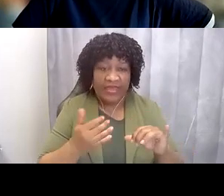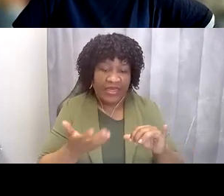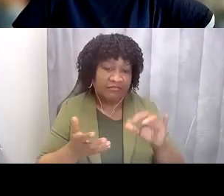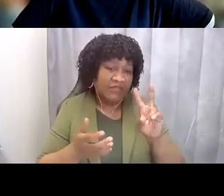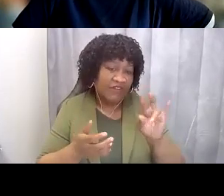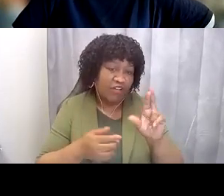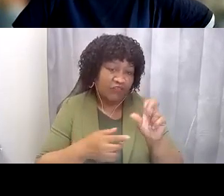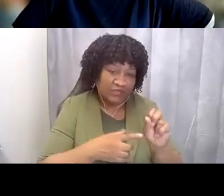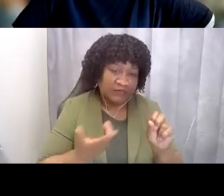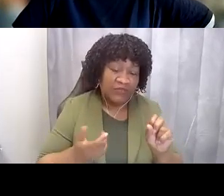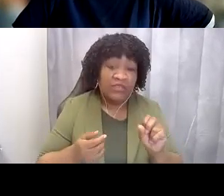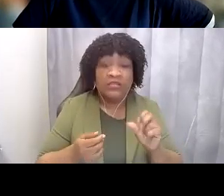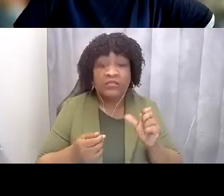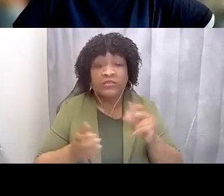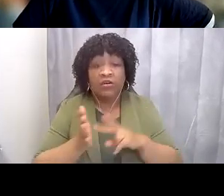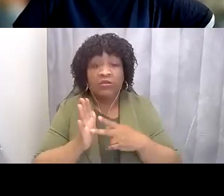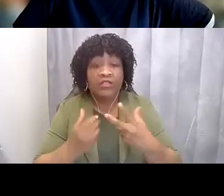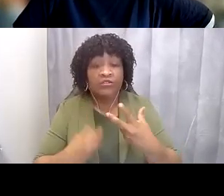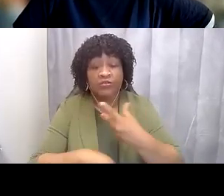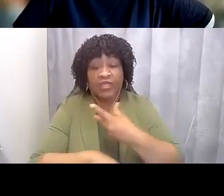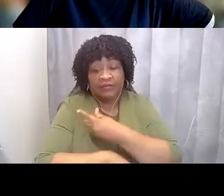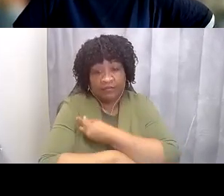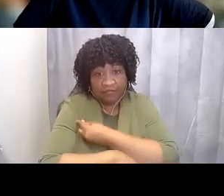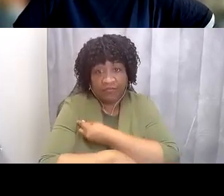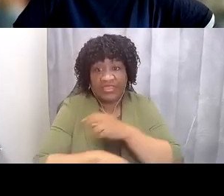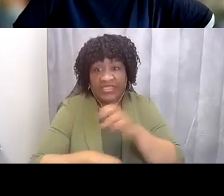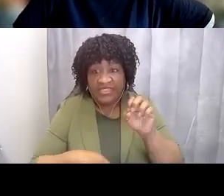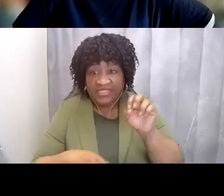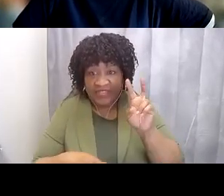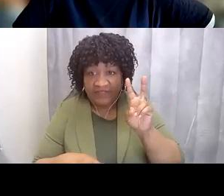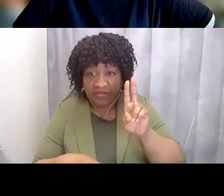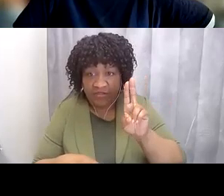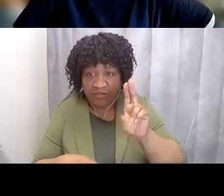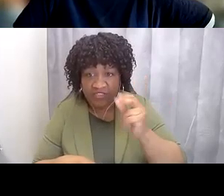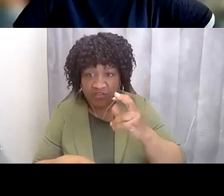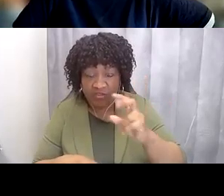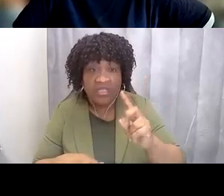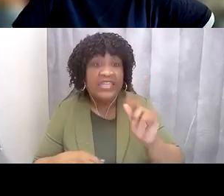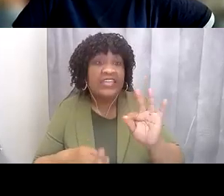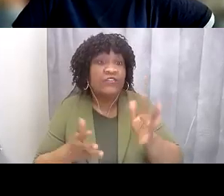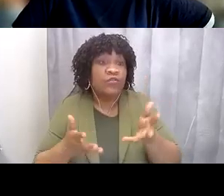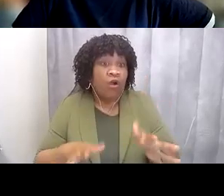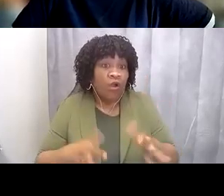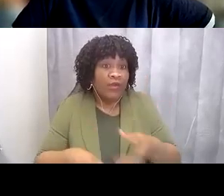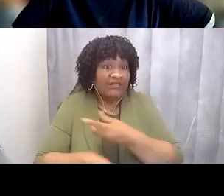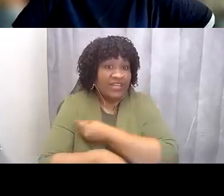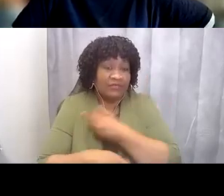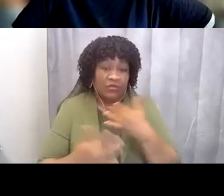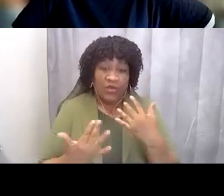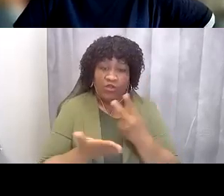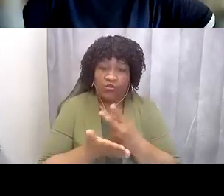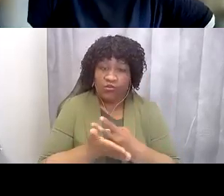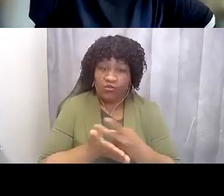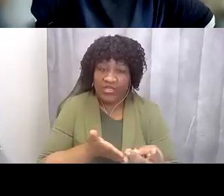virus. So you get it, if you're already vaccinated, you have to wait 2 weeks before getting